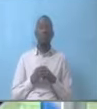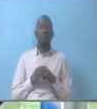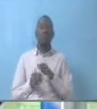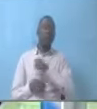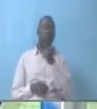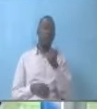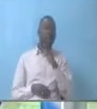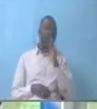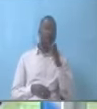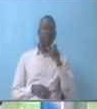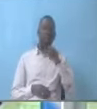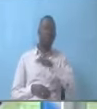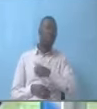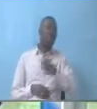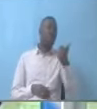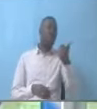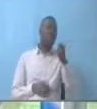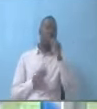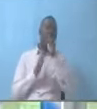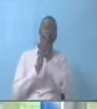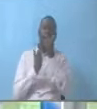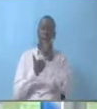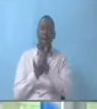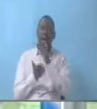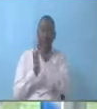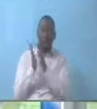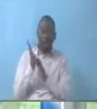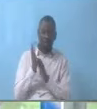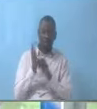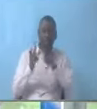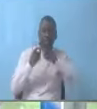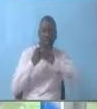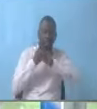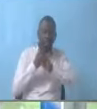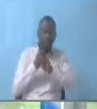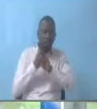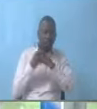any other accounts relating to them